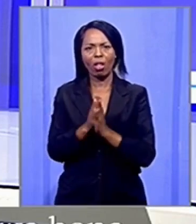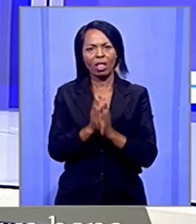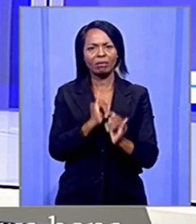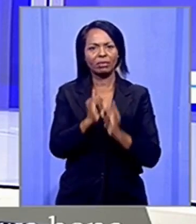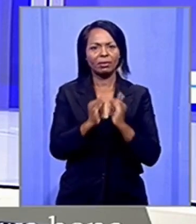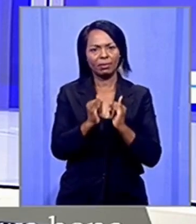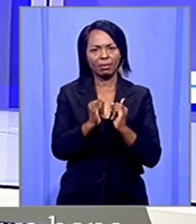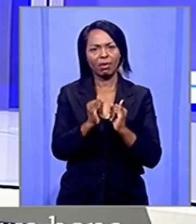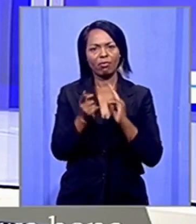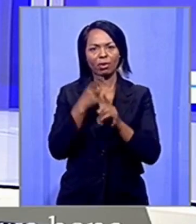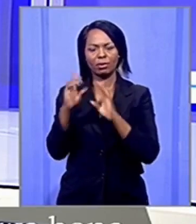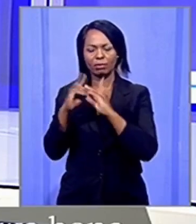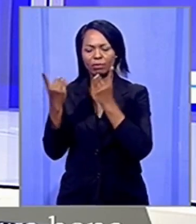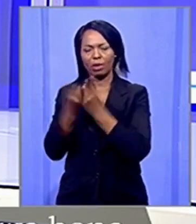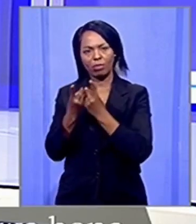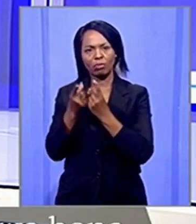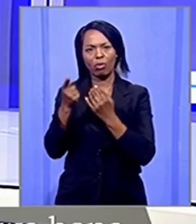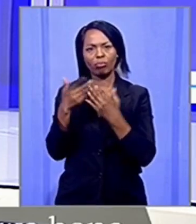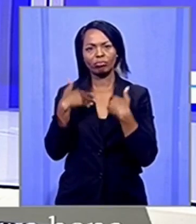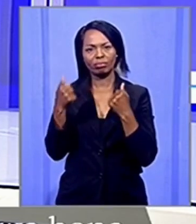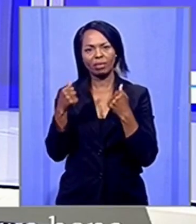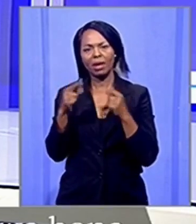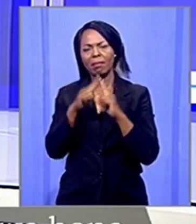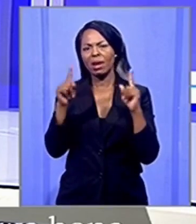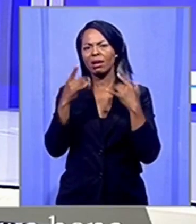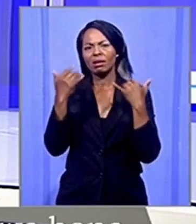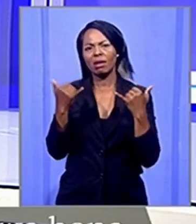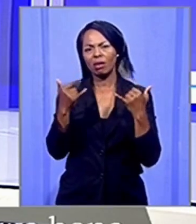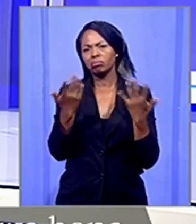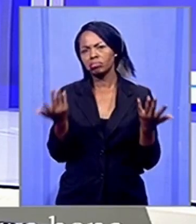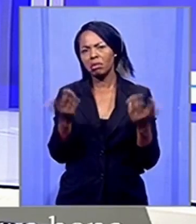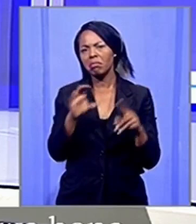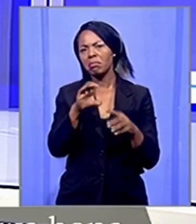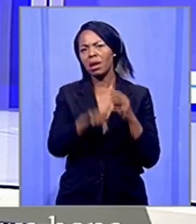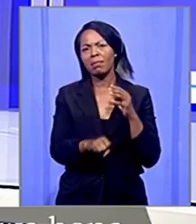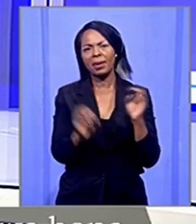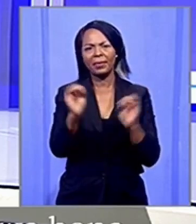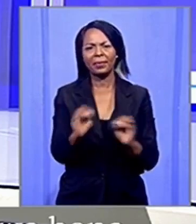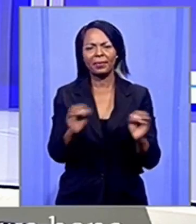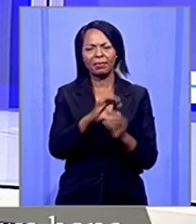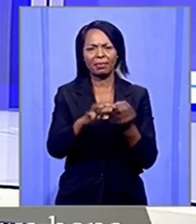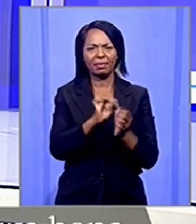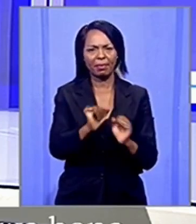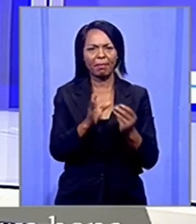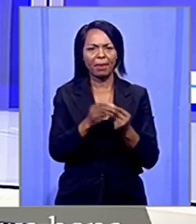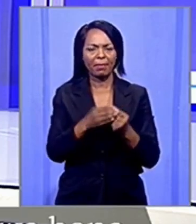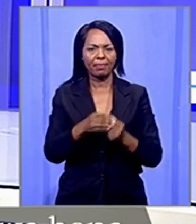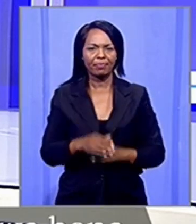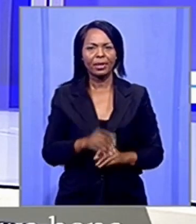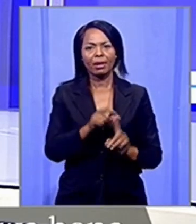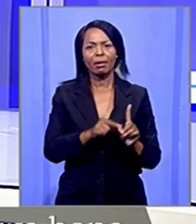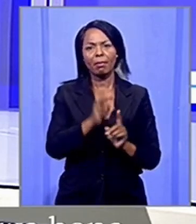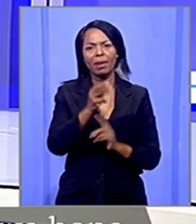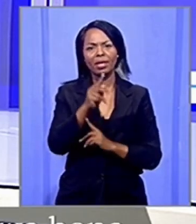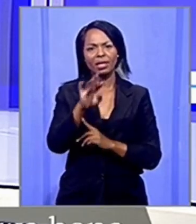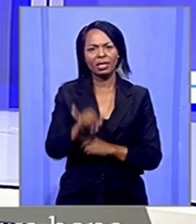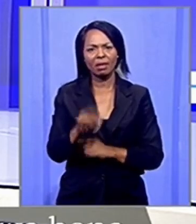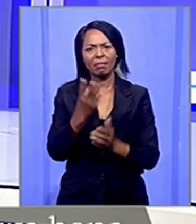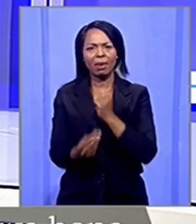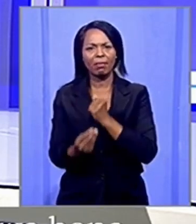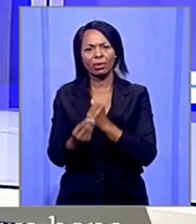la boitekanelo ko mabitleng a boikhutso go sena sepe seo e leng sa rabone mo go tsone. Butinyane Makinye o sale a nyeletse